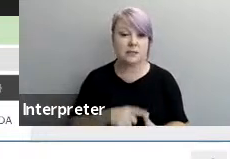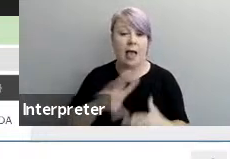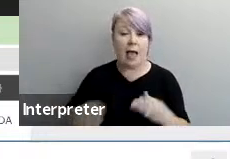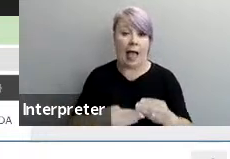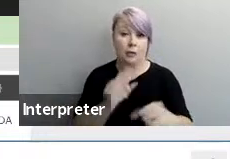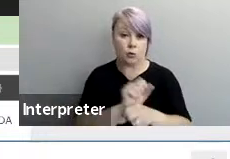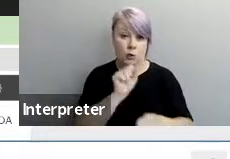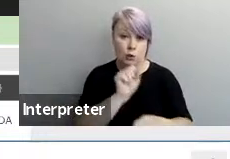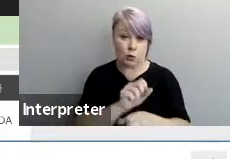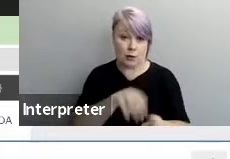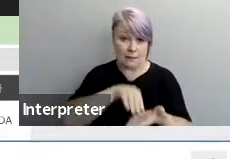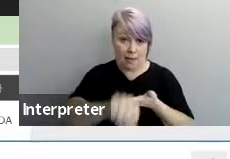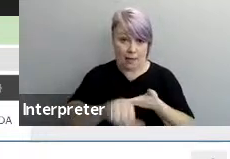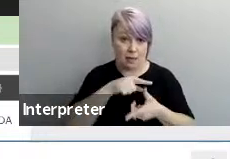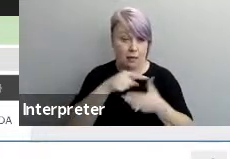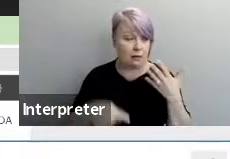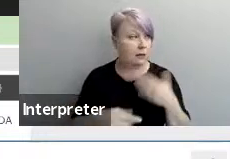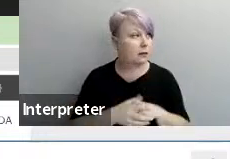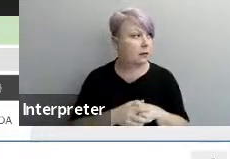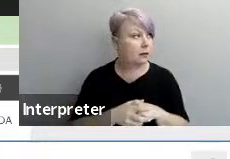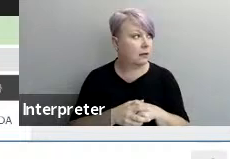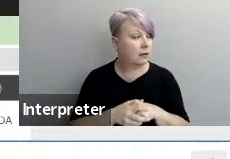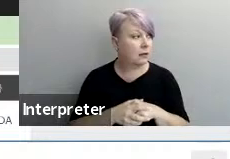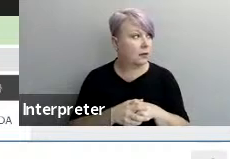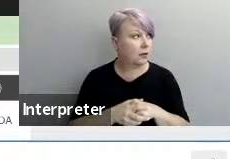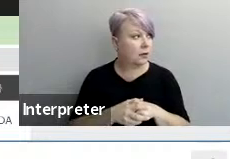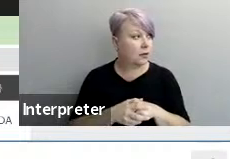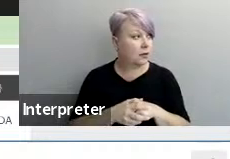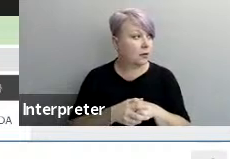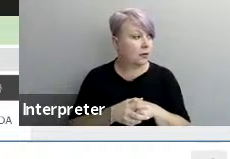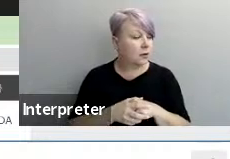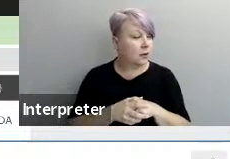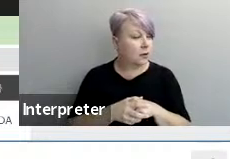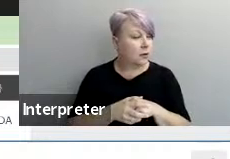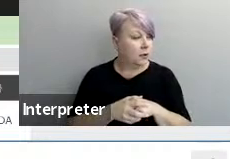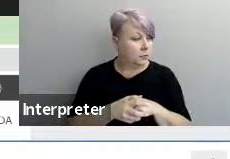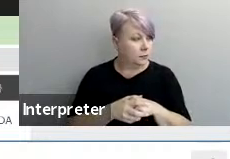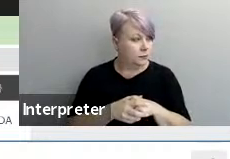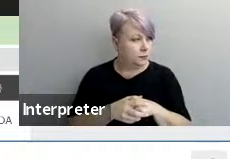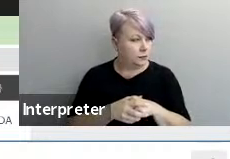These were the ones that were done on July 20, 2020.